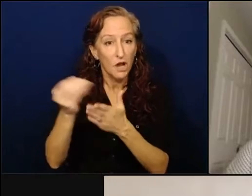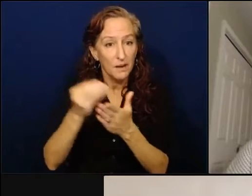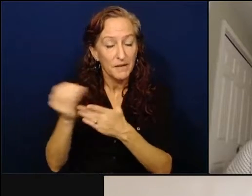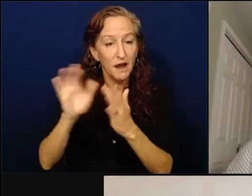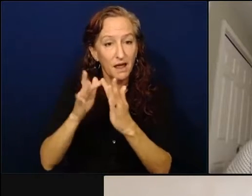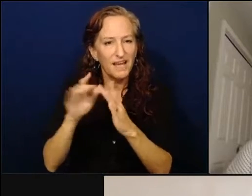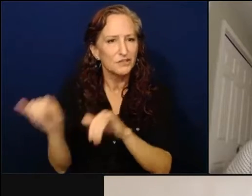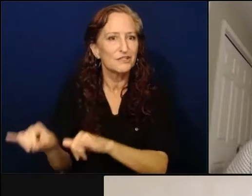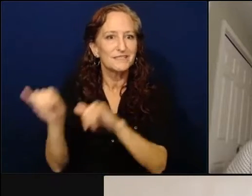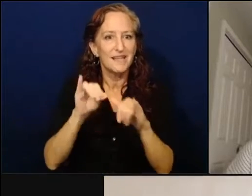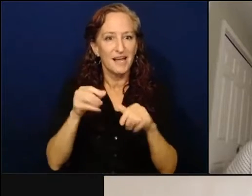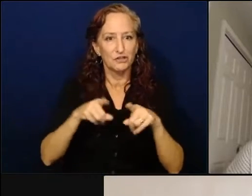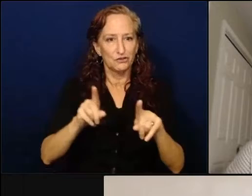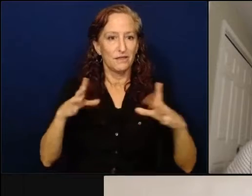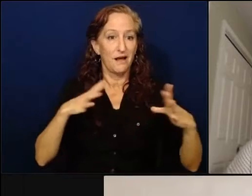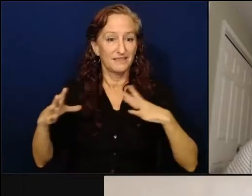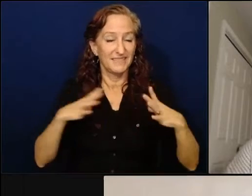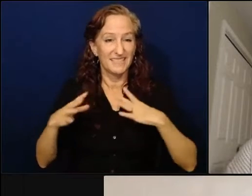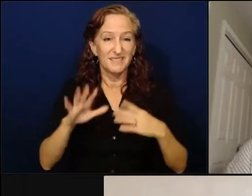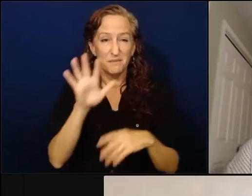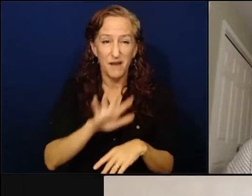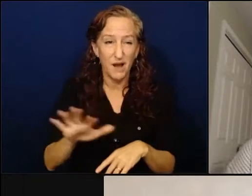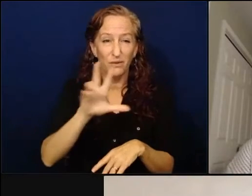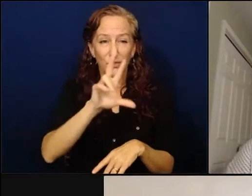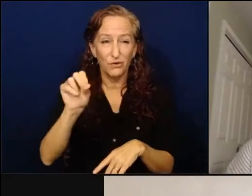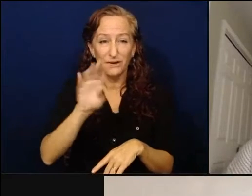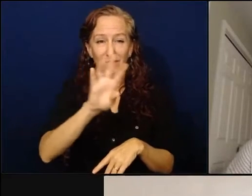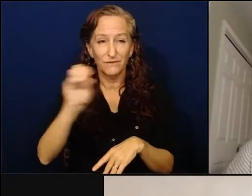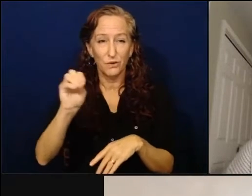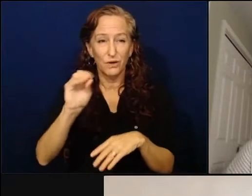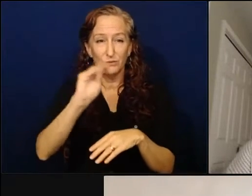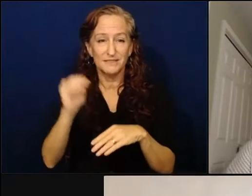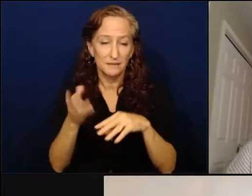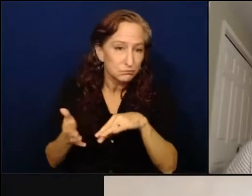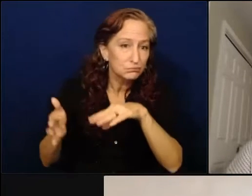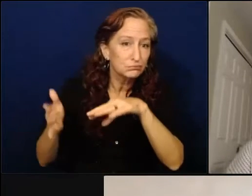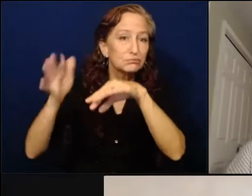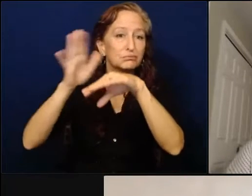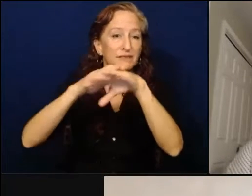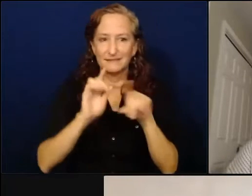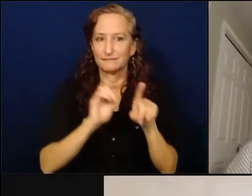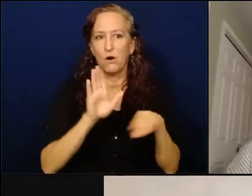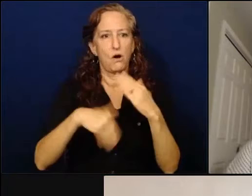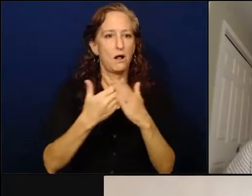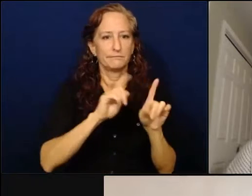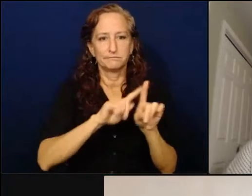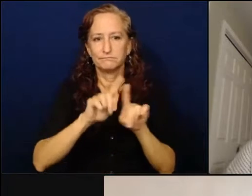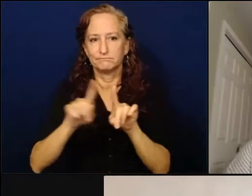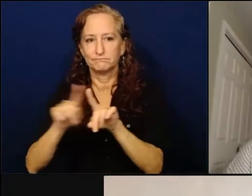in e-commerce. It's around 40% that we're seeing across verticals, really. And